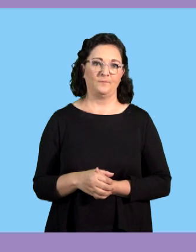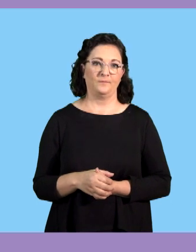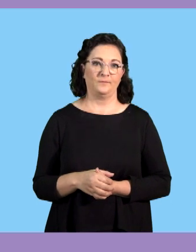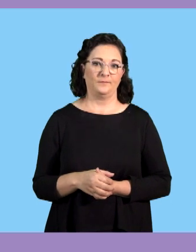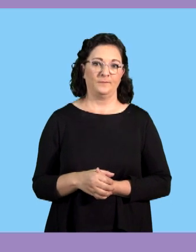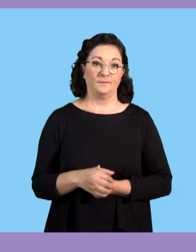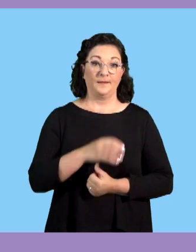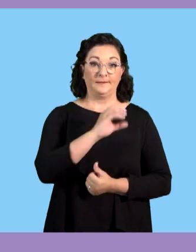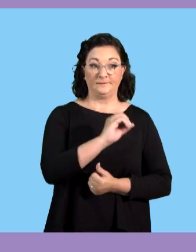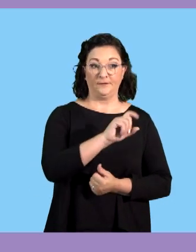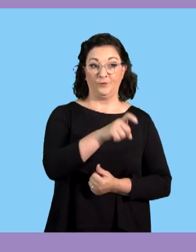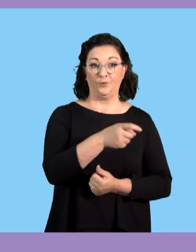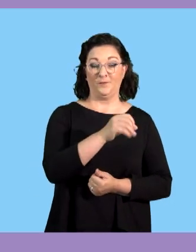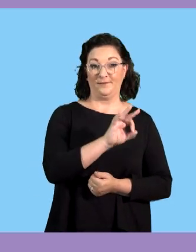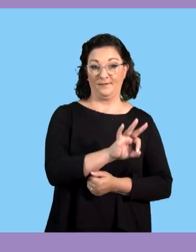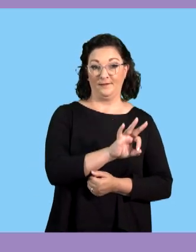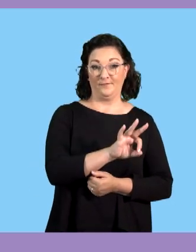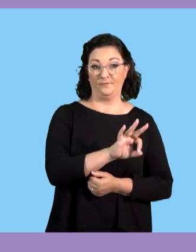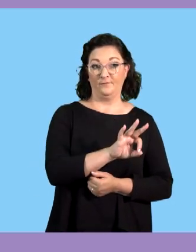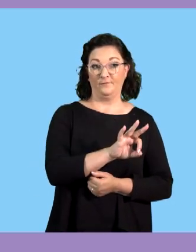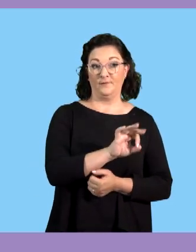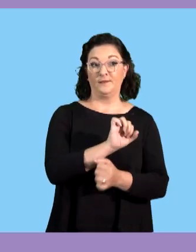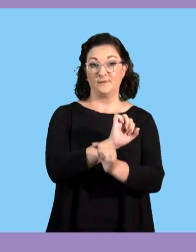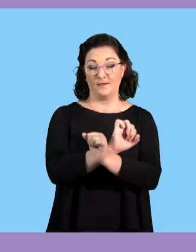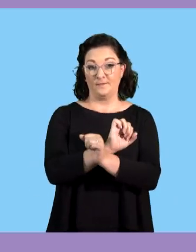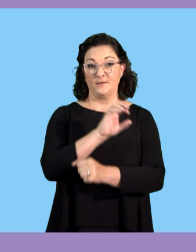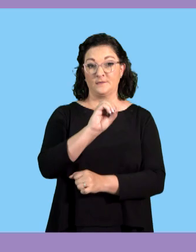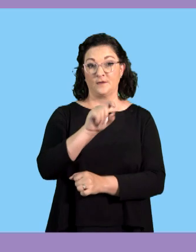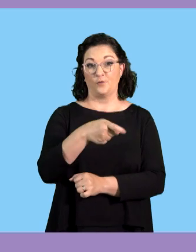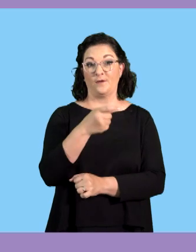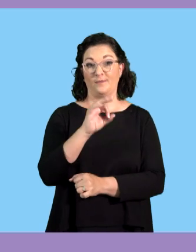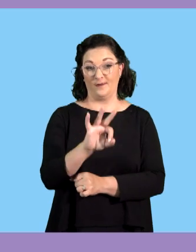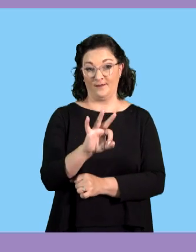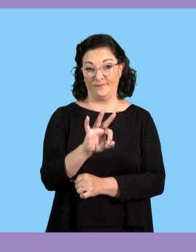going to say this is 0.3